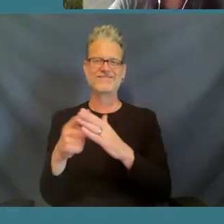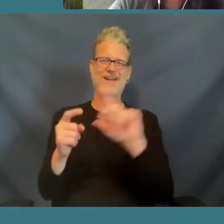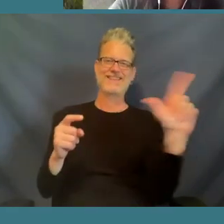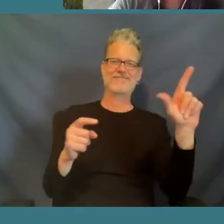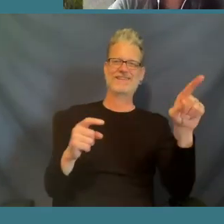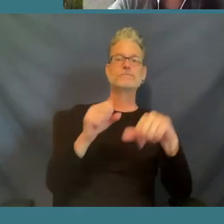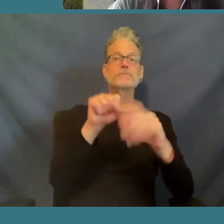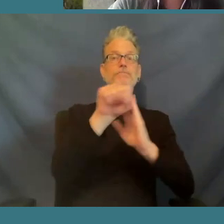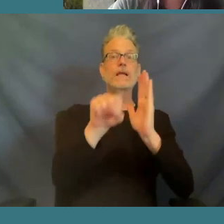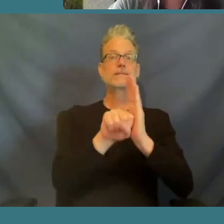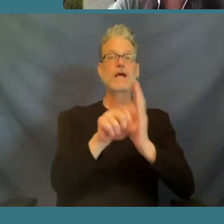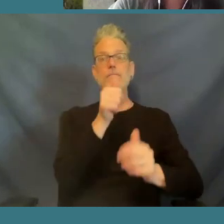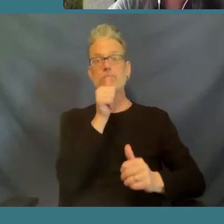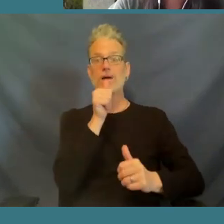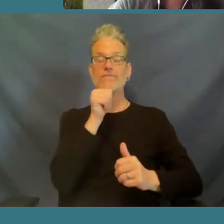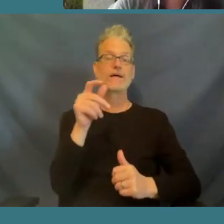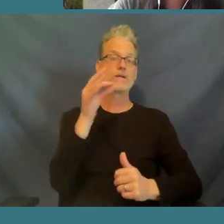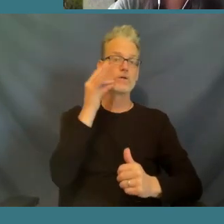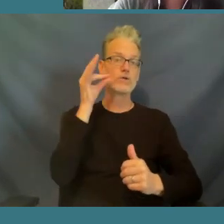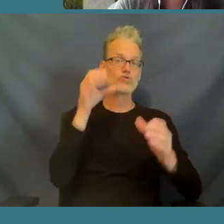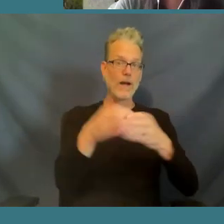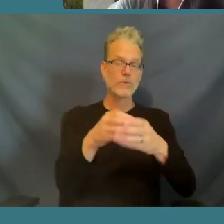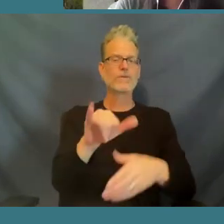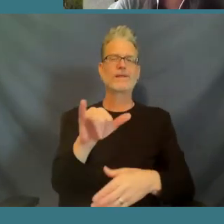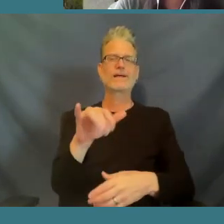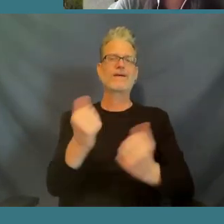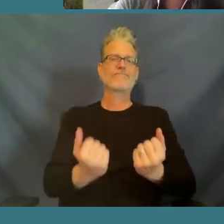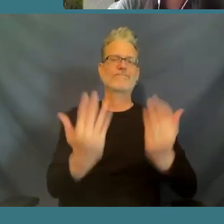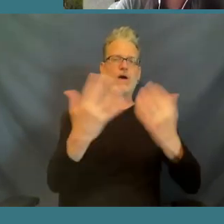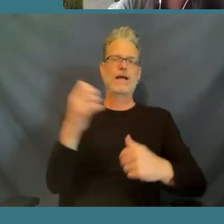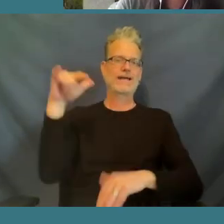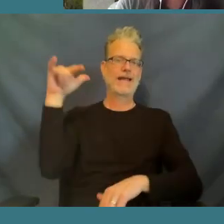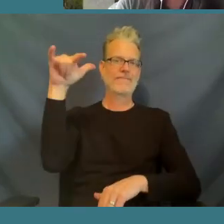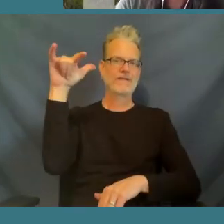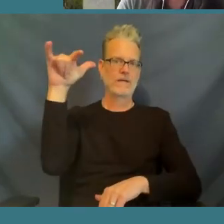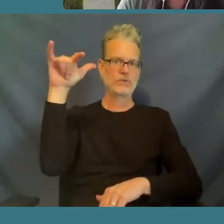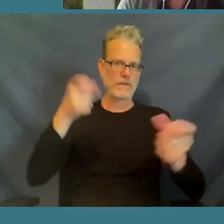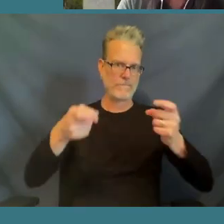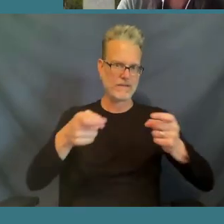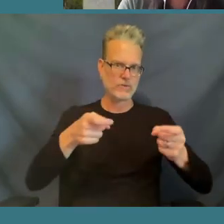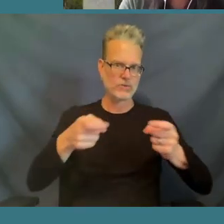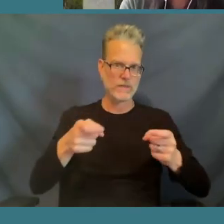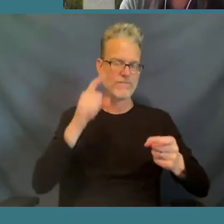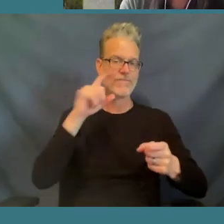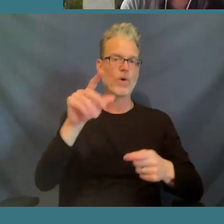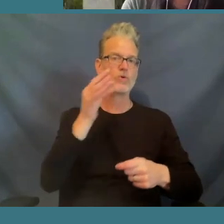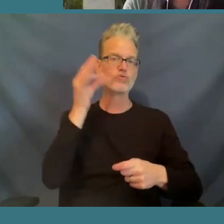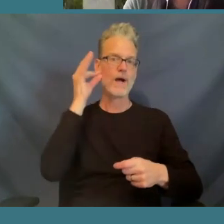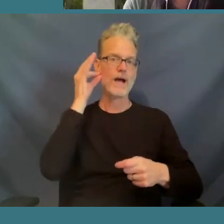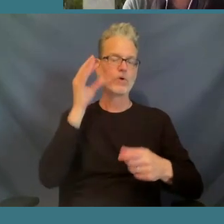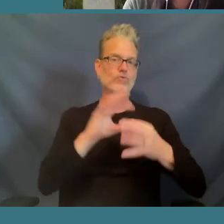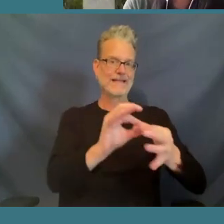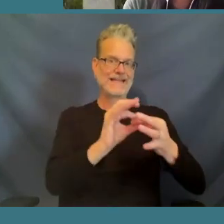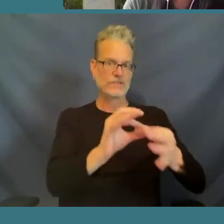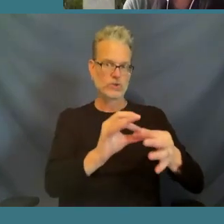and tribal forestry includes our fire and aviation management and the Office of Tribal Relations, which support all deputy areas in tribal